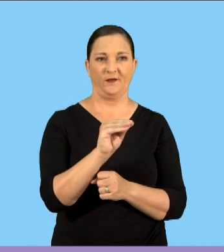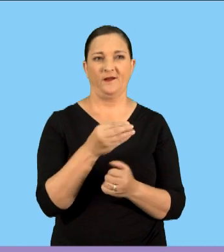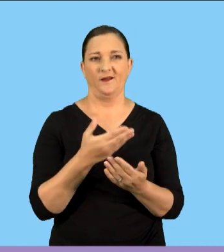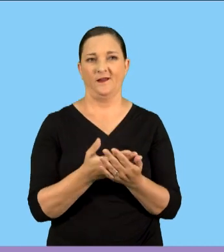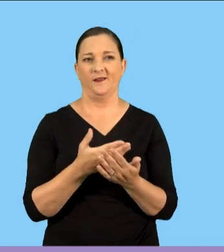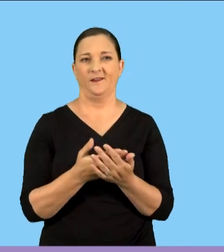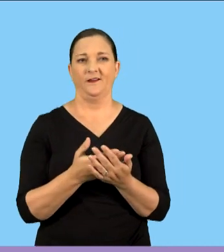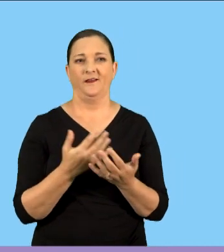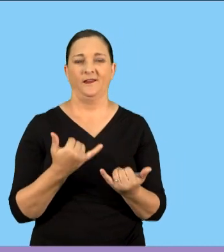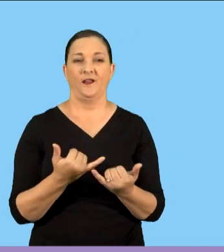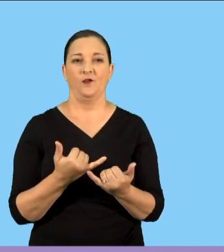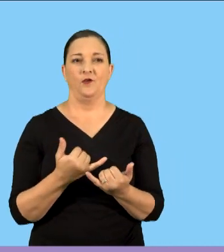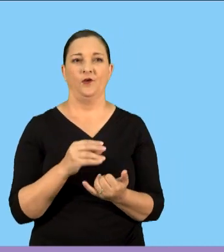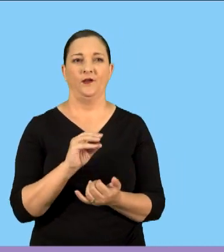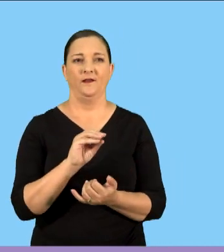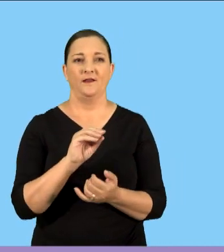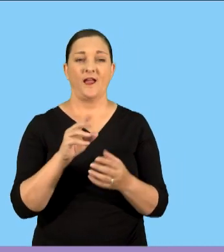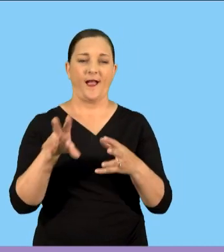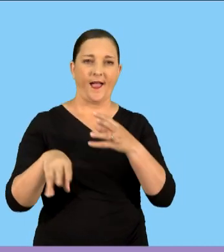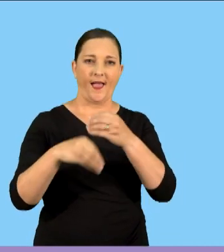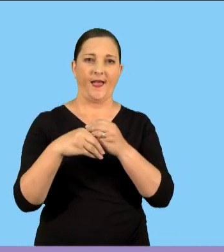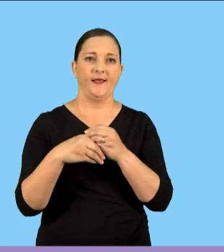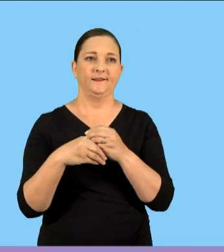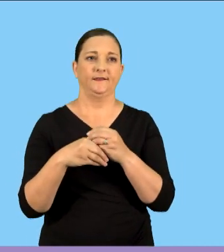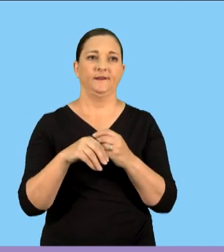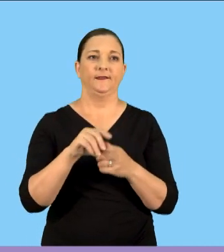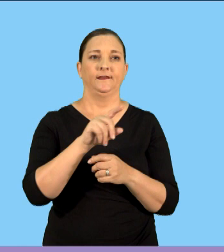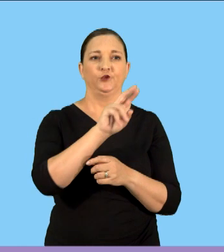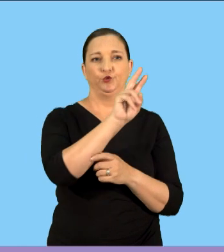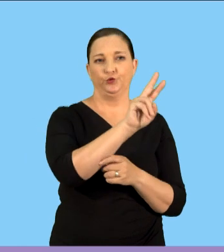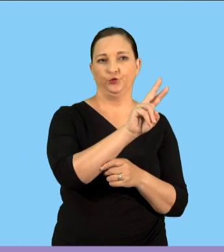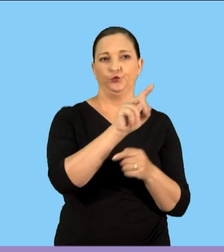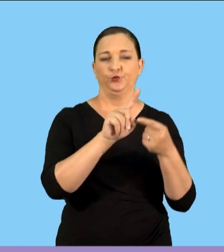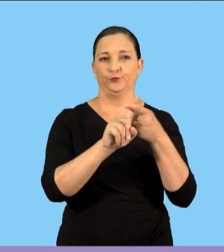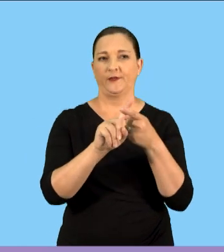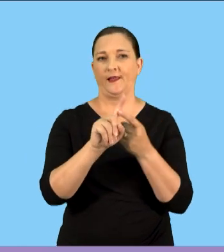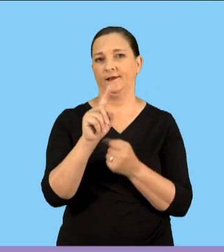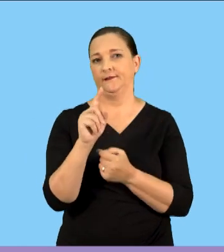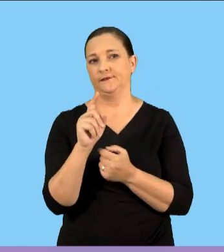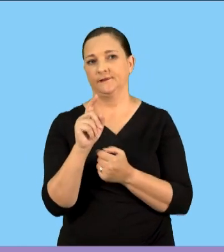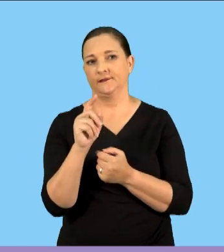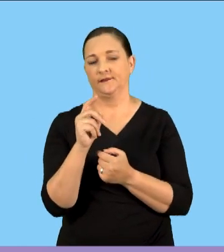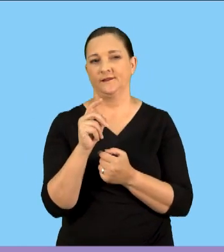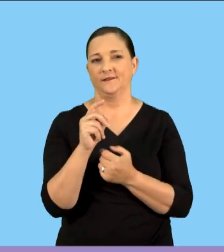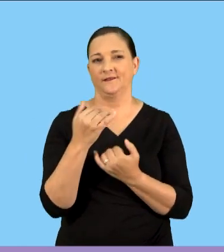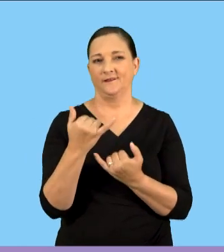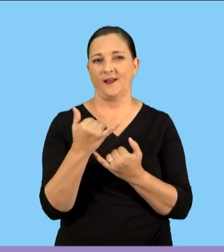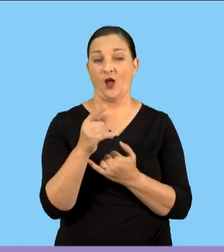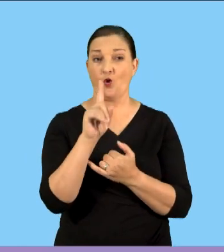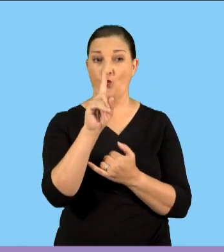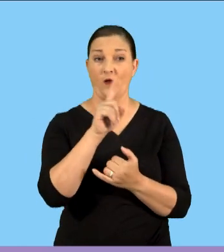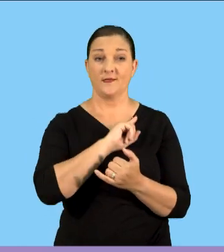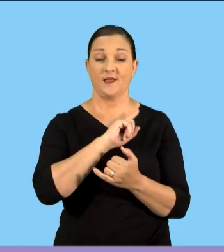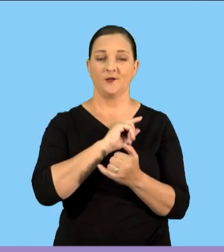laws. That means that we are going to add the exponents. So that is going to give us a 10x cubed. Then we